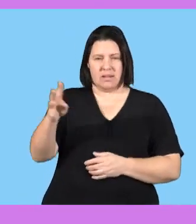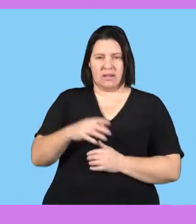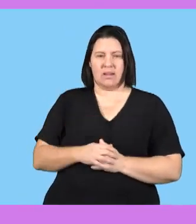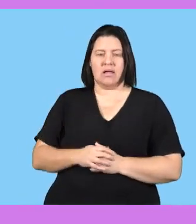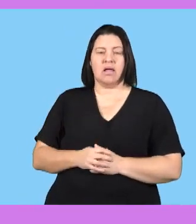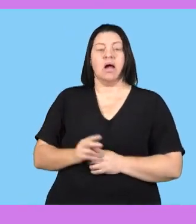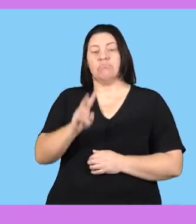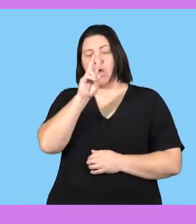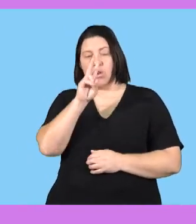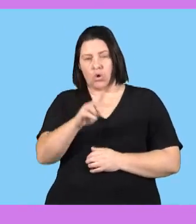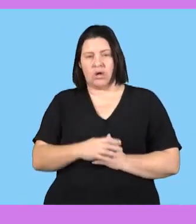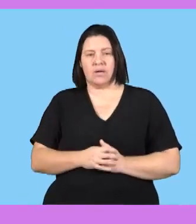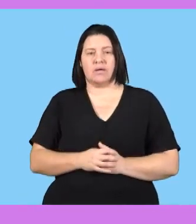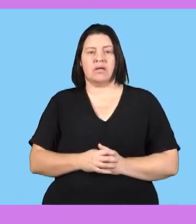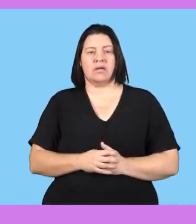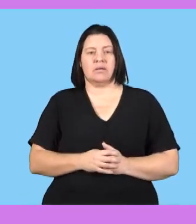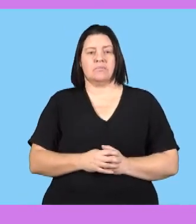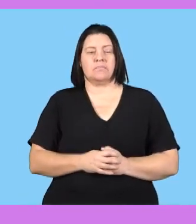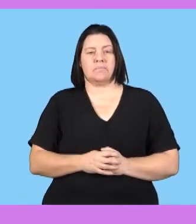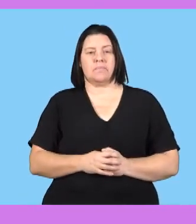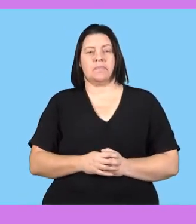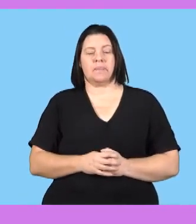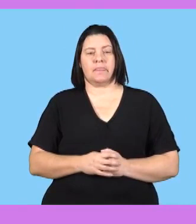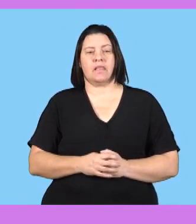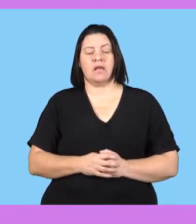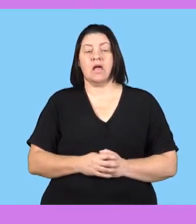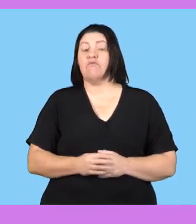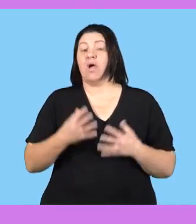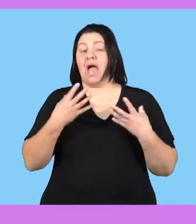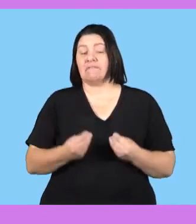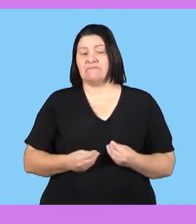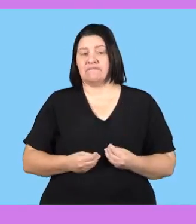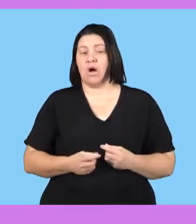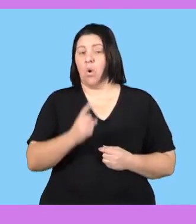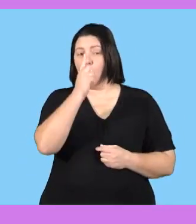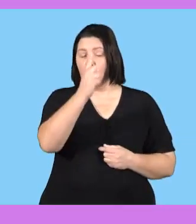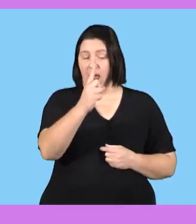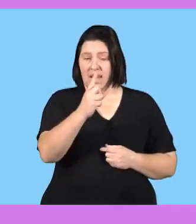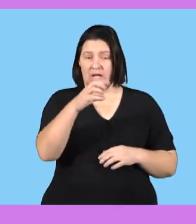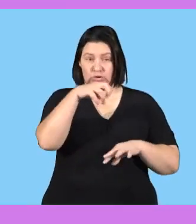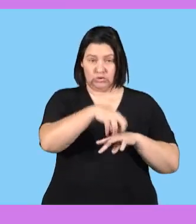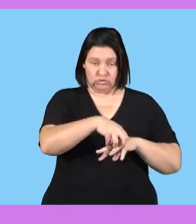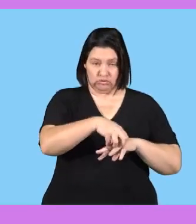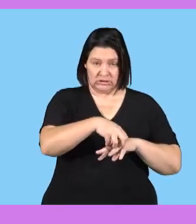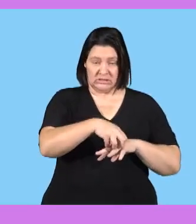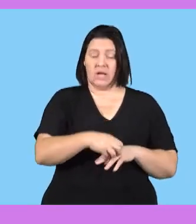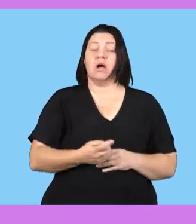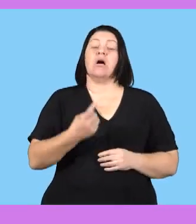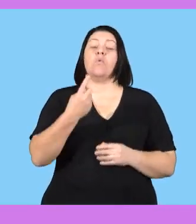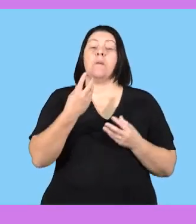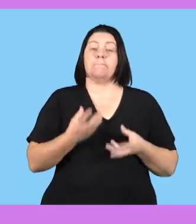table. Having a look at the table, you can see that, okay, if you have one piece of